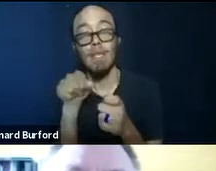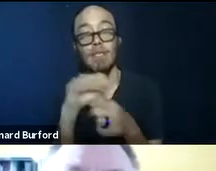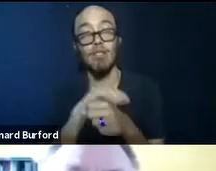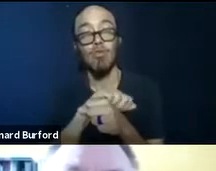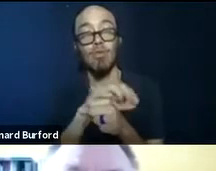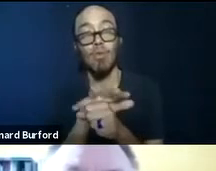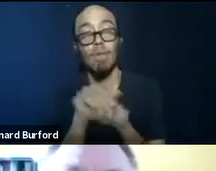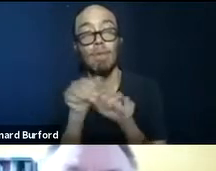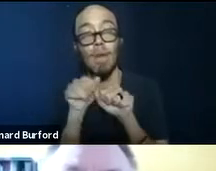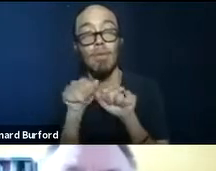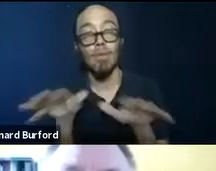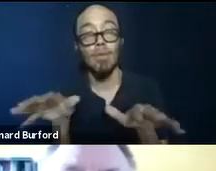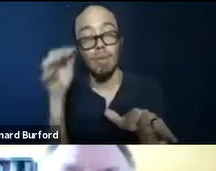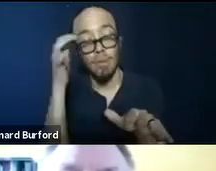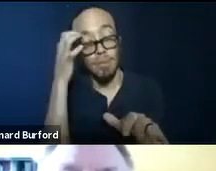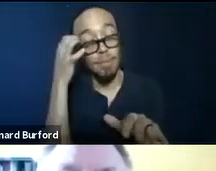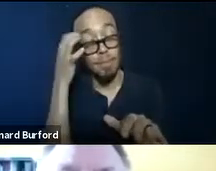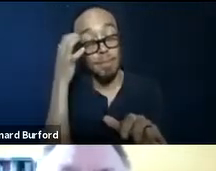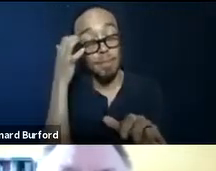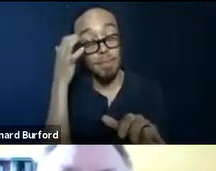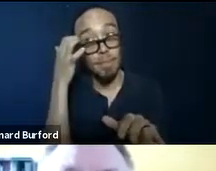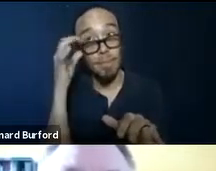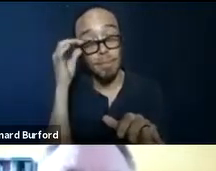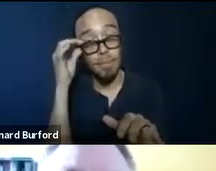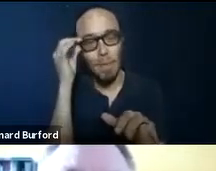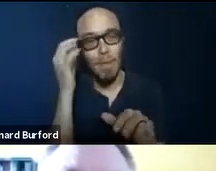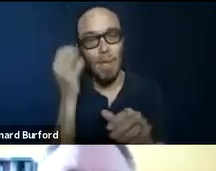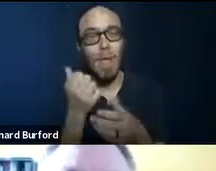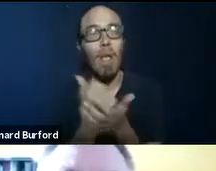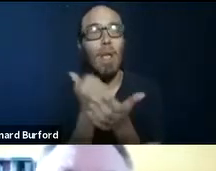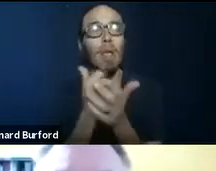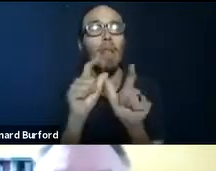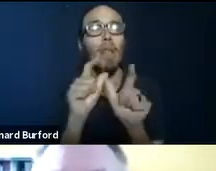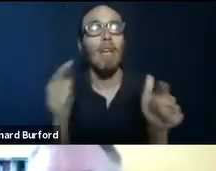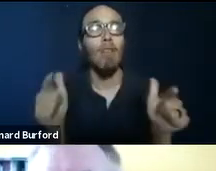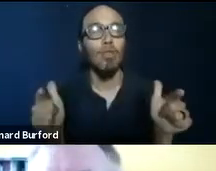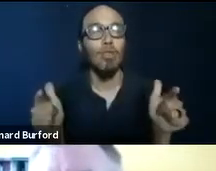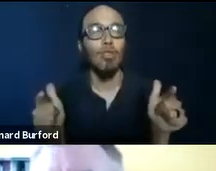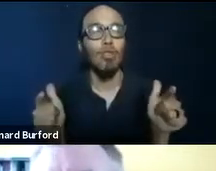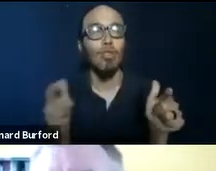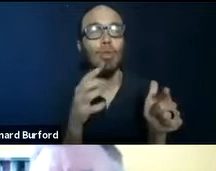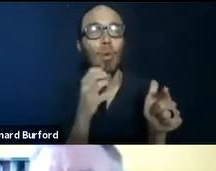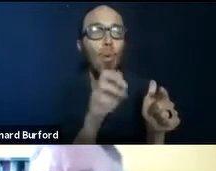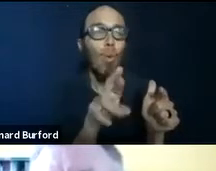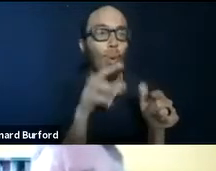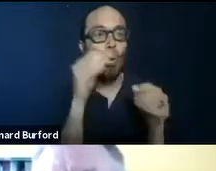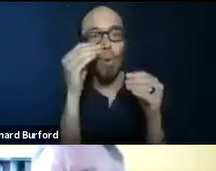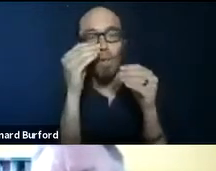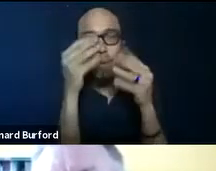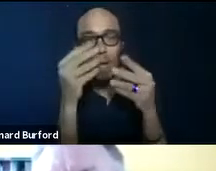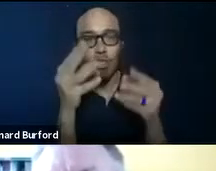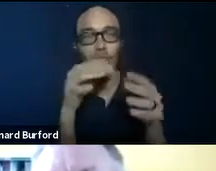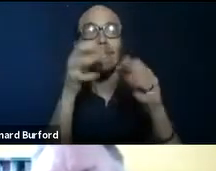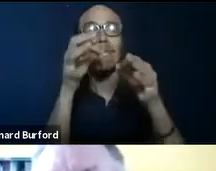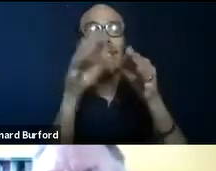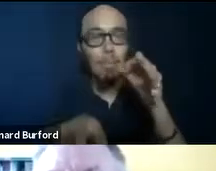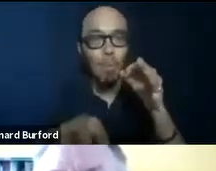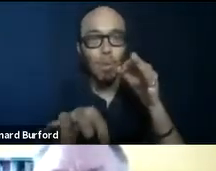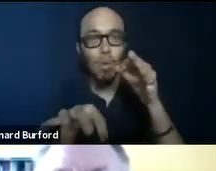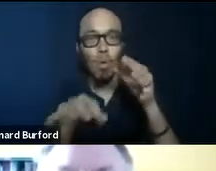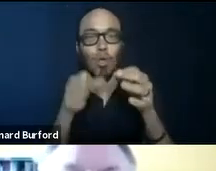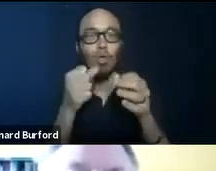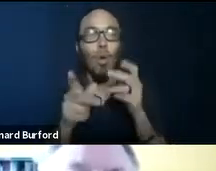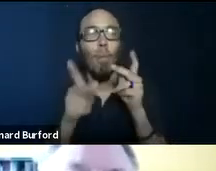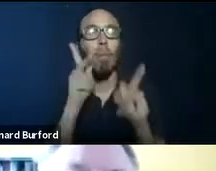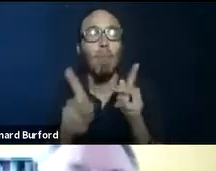crisis, making language or information simple for people at